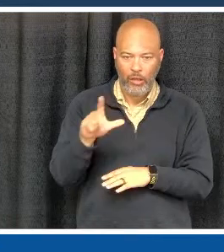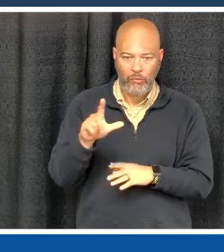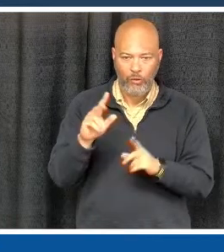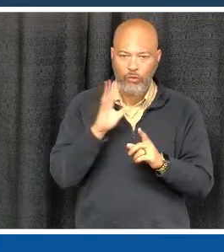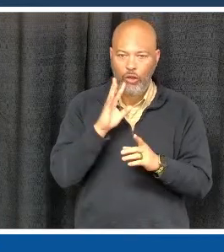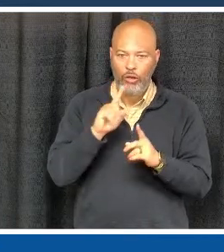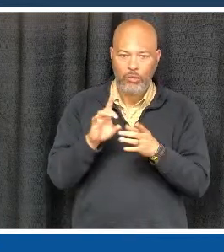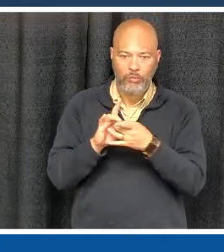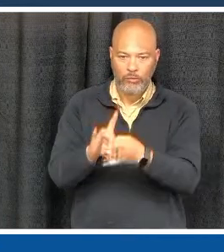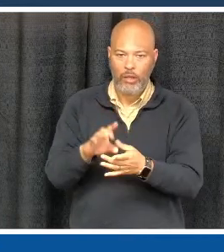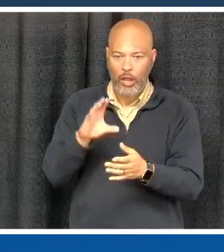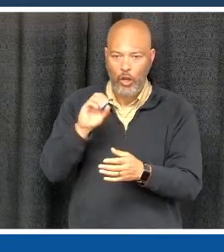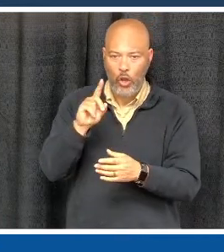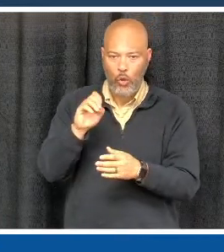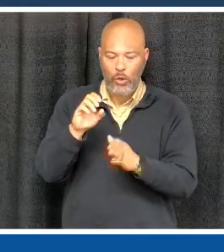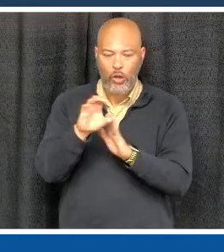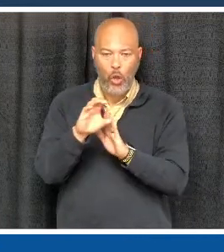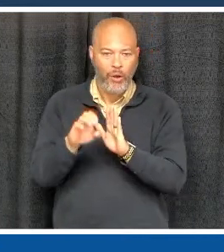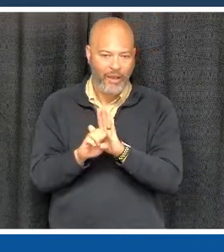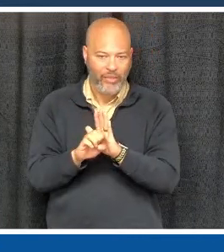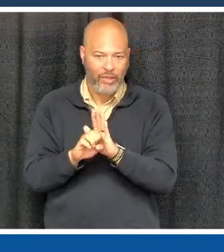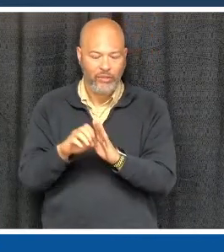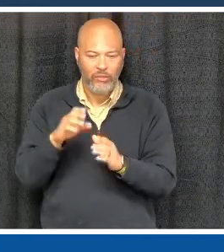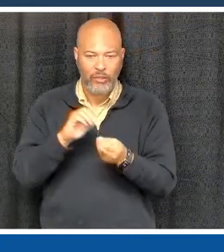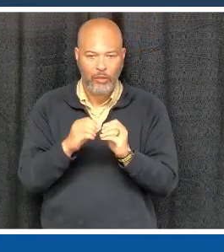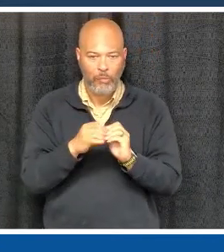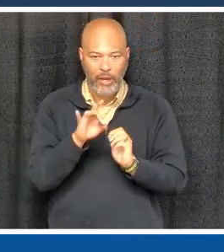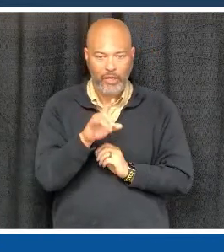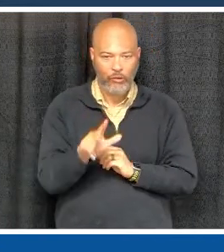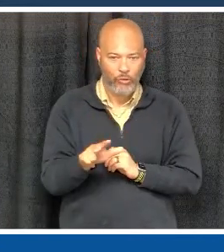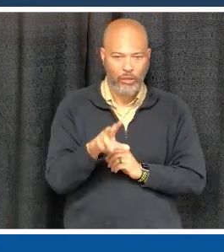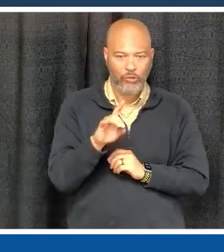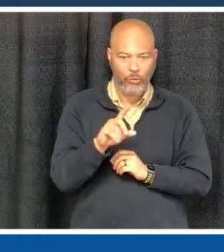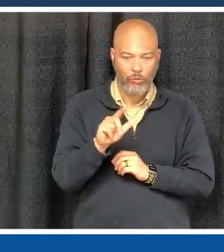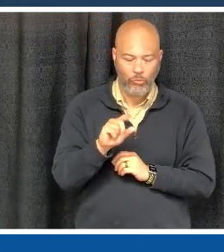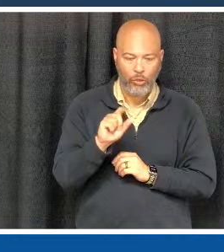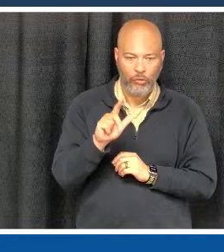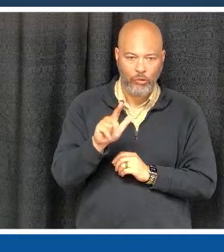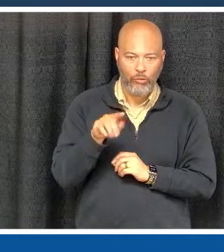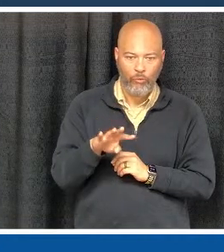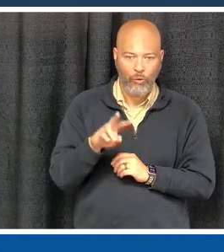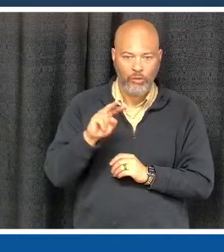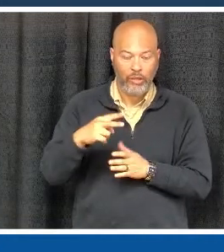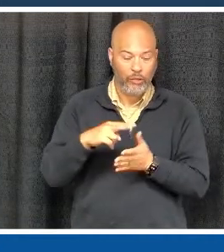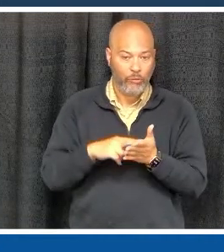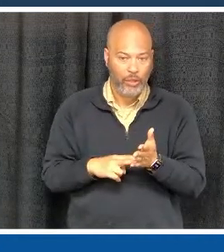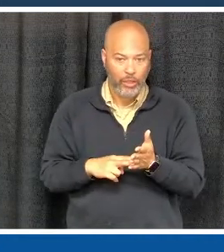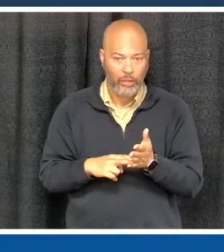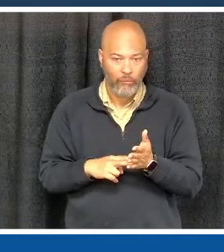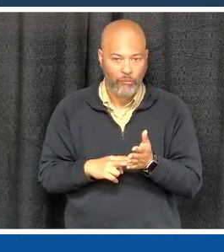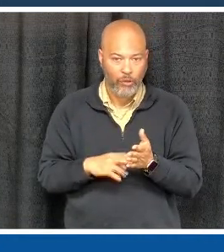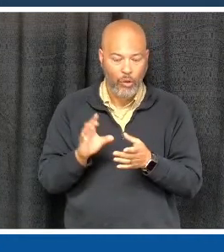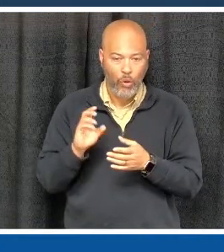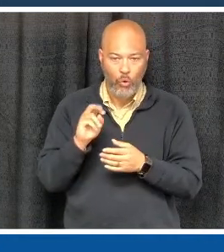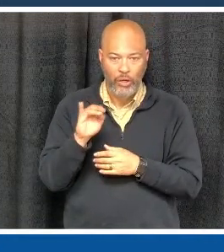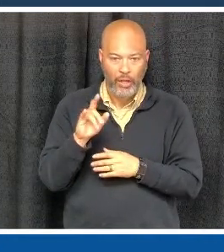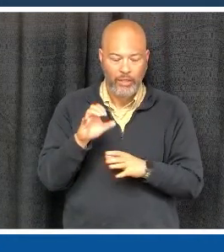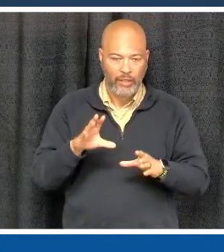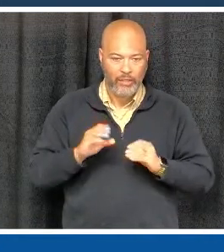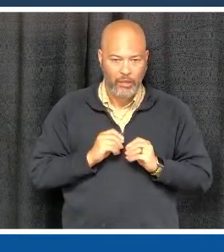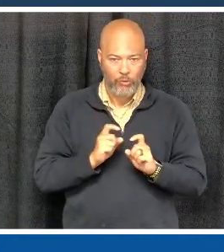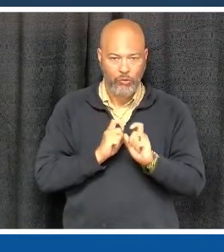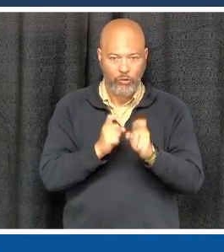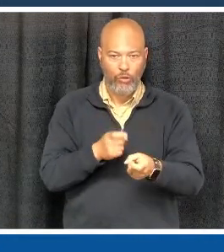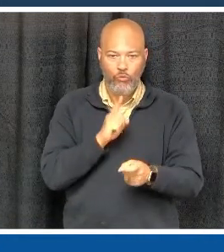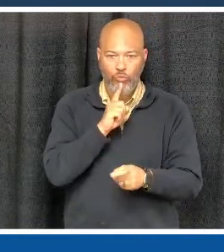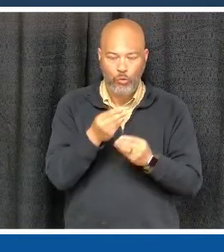pertaining to the city code of ethics, ordinance 83, 2023-24, second reading, an ordinance accepting the donation